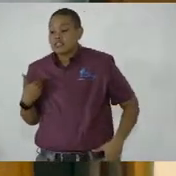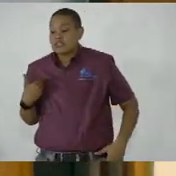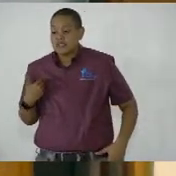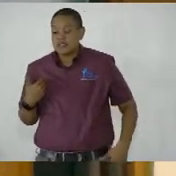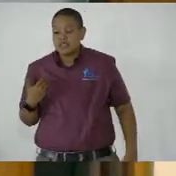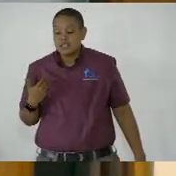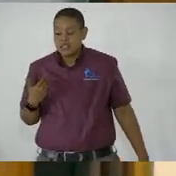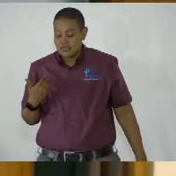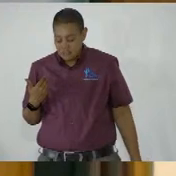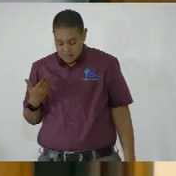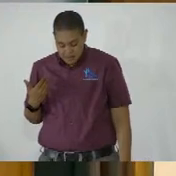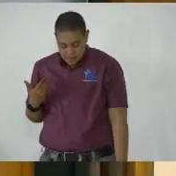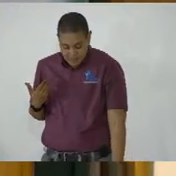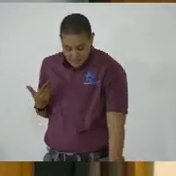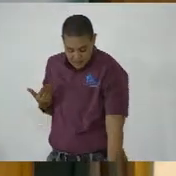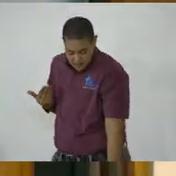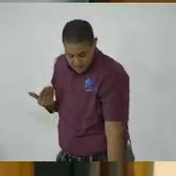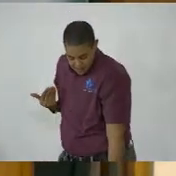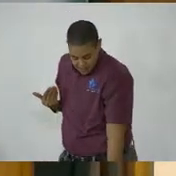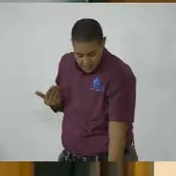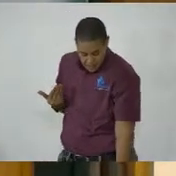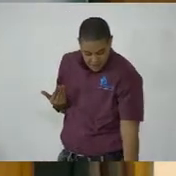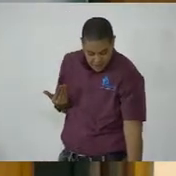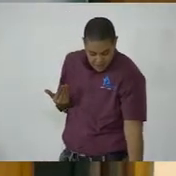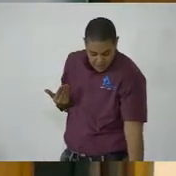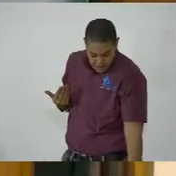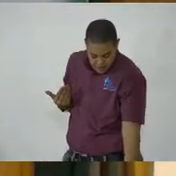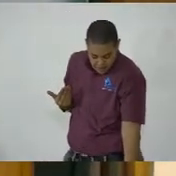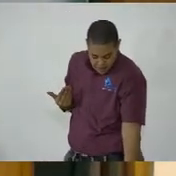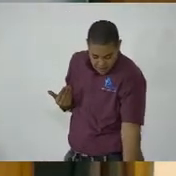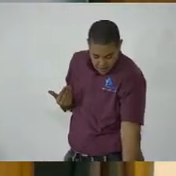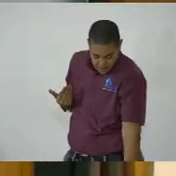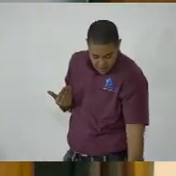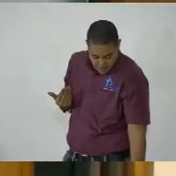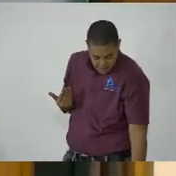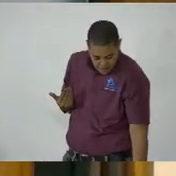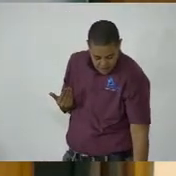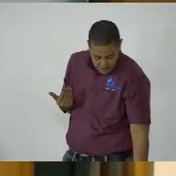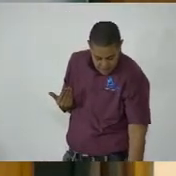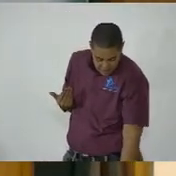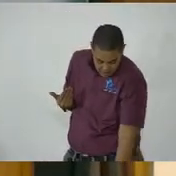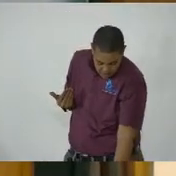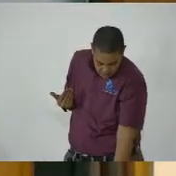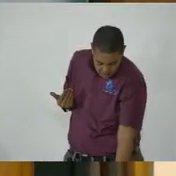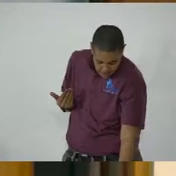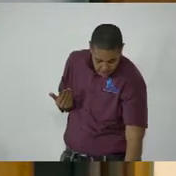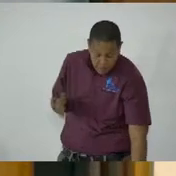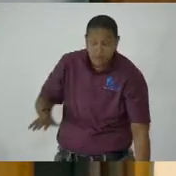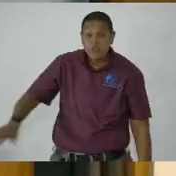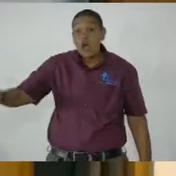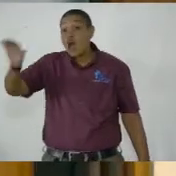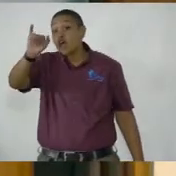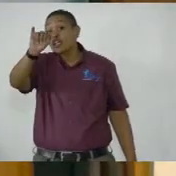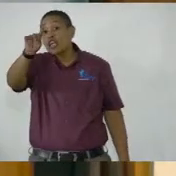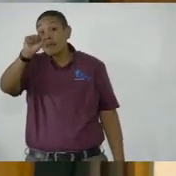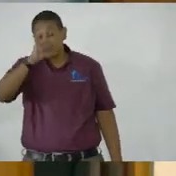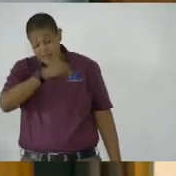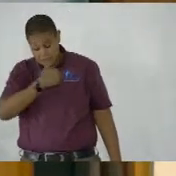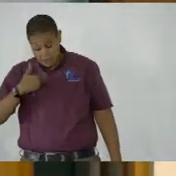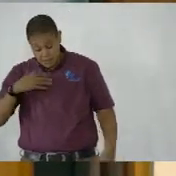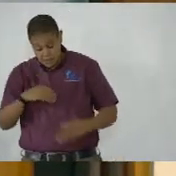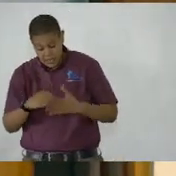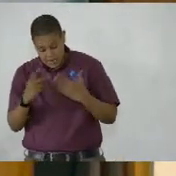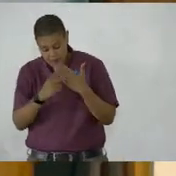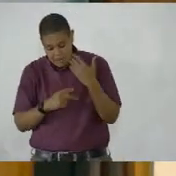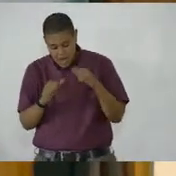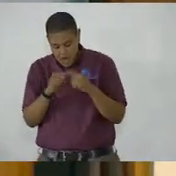the member, basically, all members, all GPs, are members of the parish association.